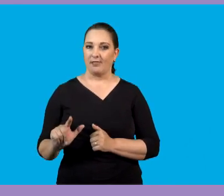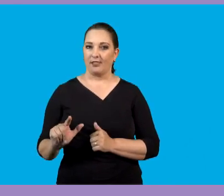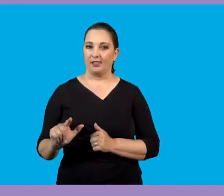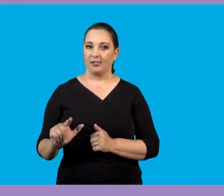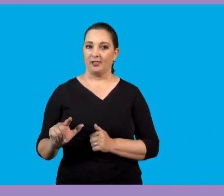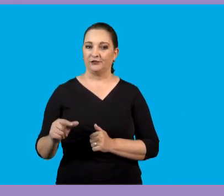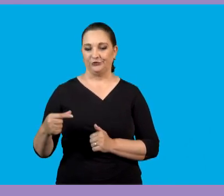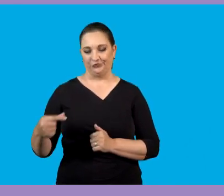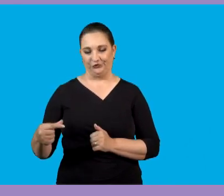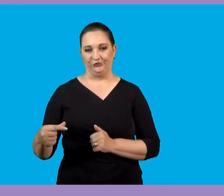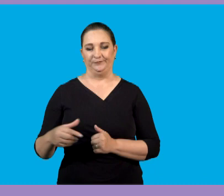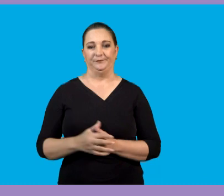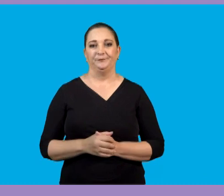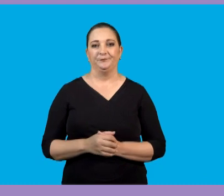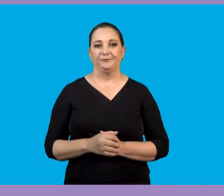HLG.